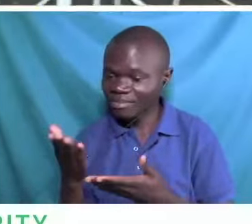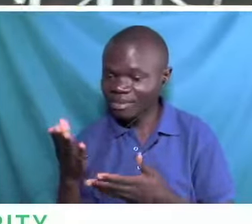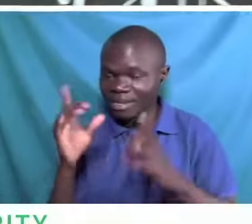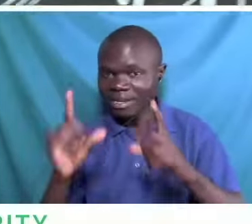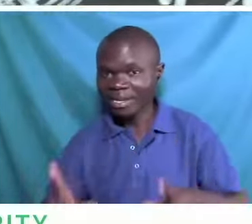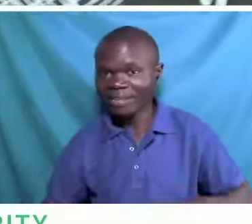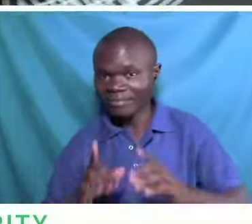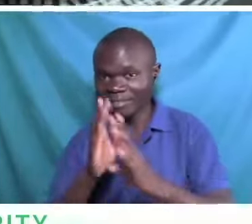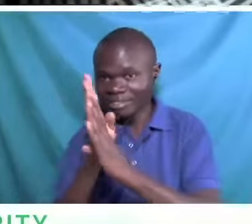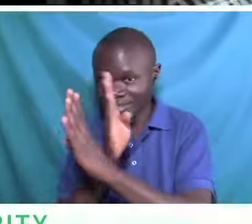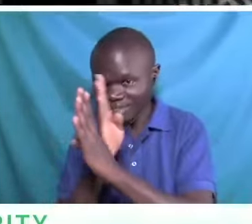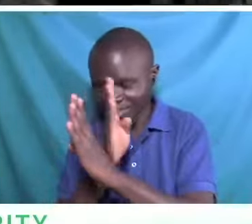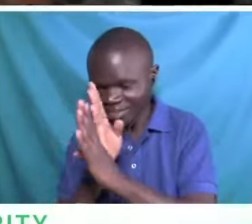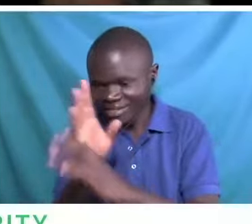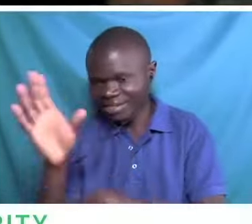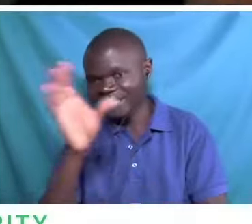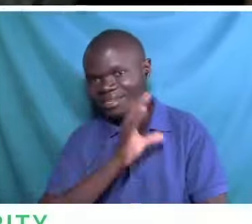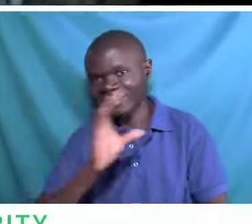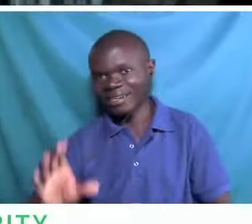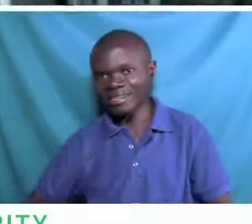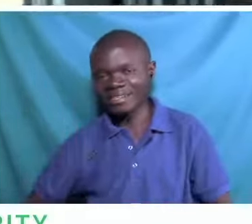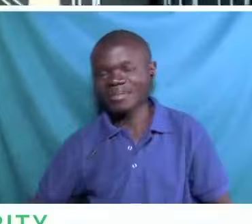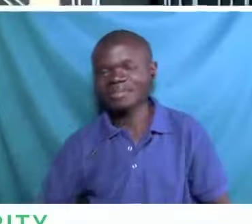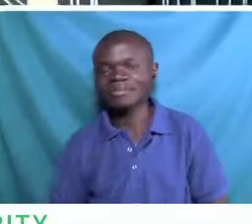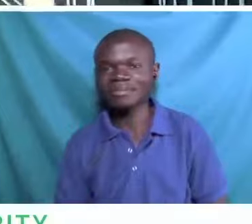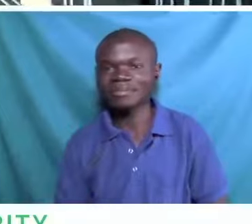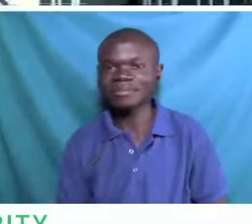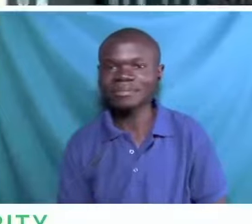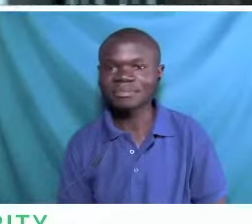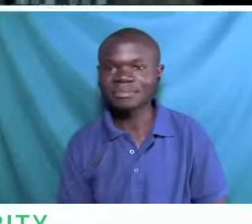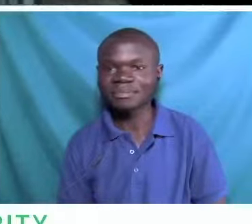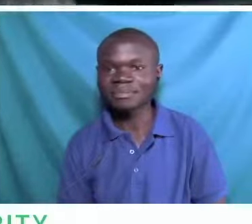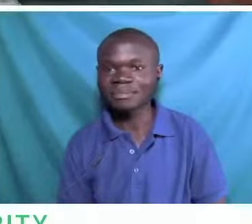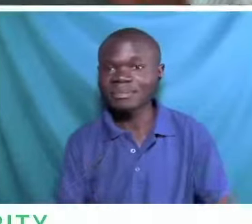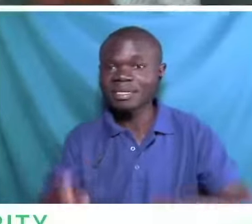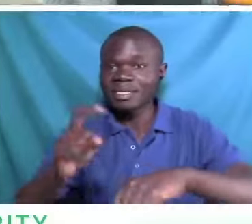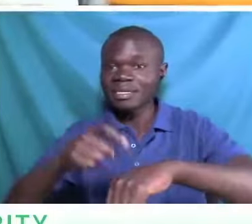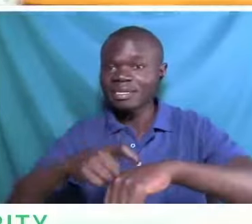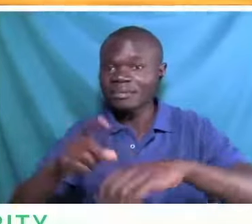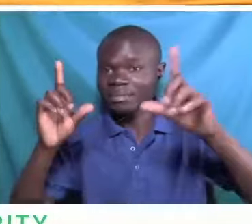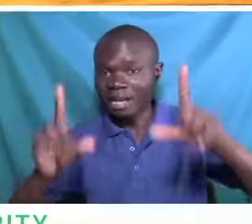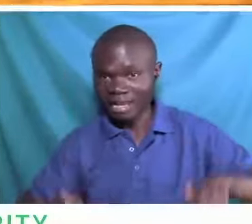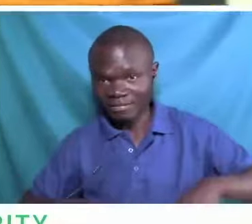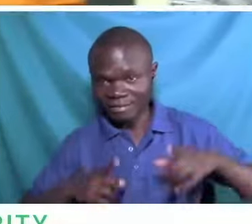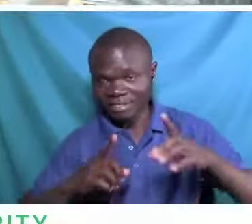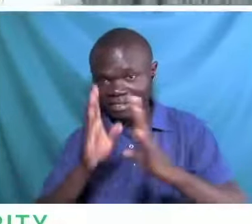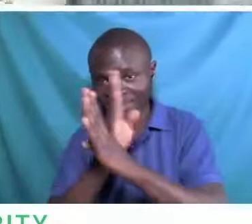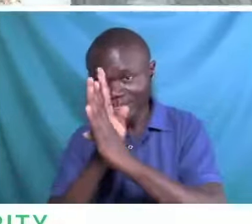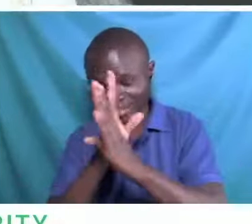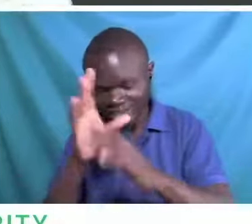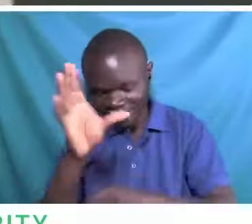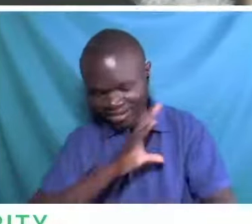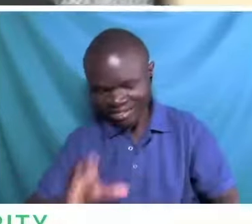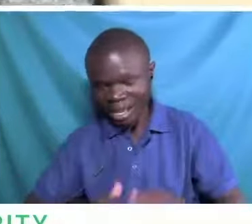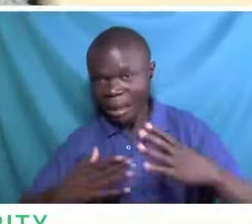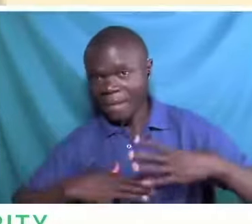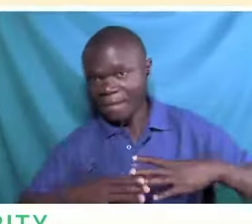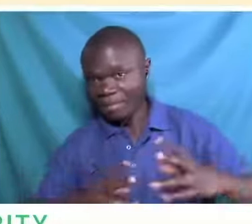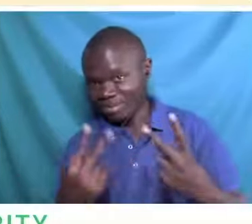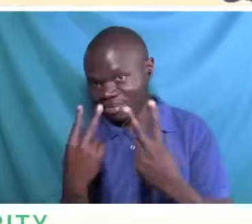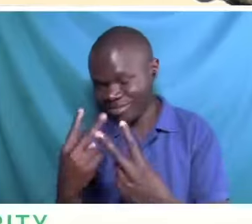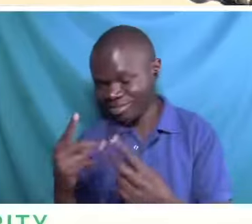on your chest and say, my life is hidden in Christ. When your life is hidden in Christ, it simply means that people don't see you, they see